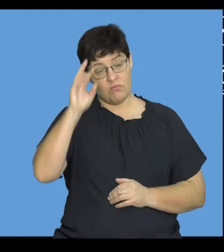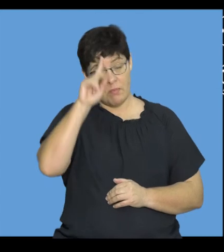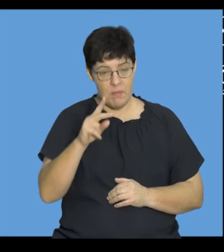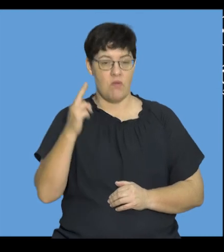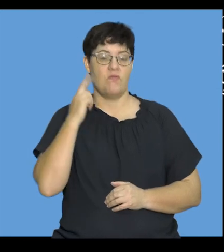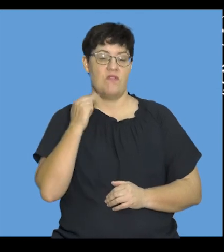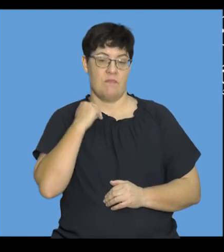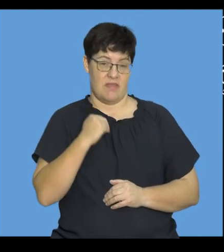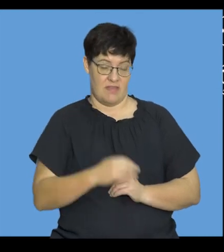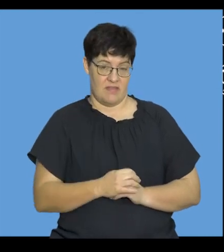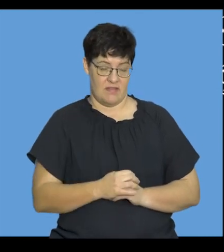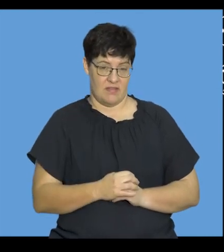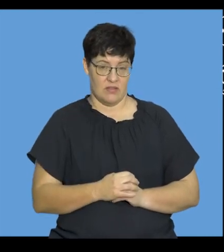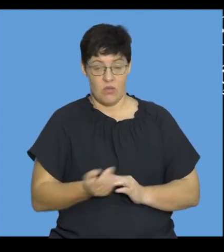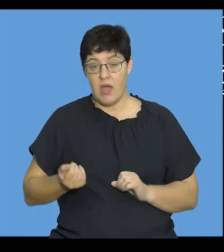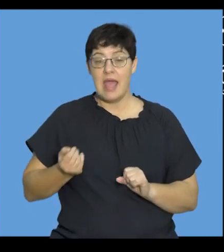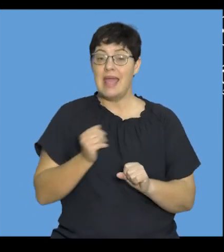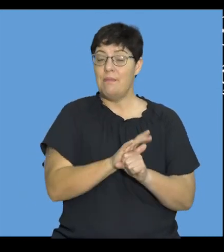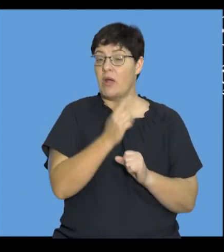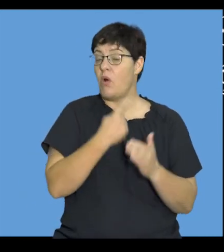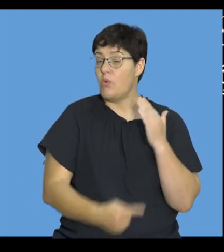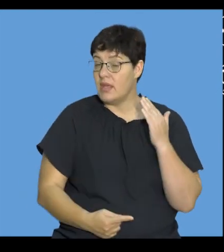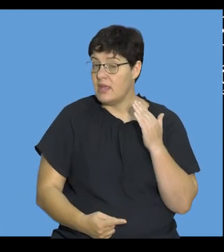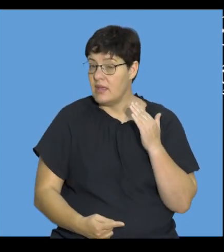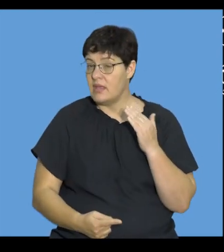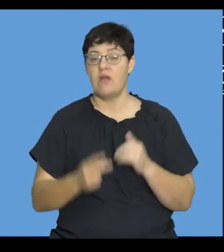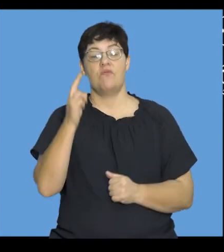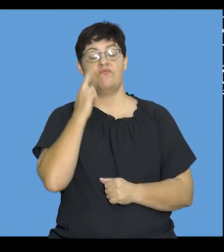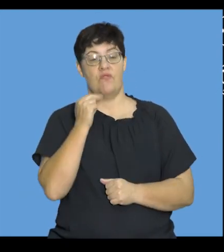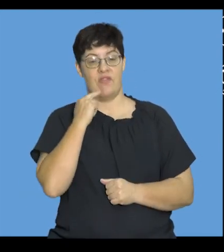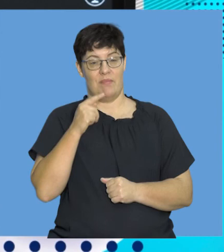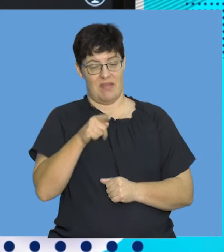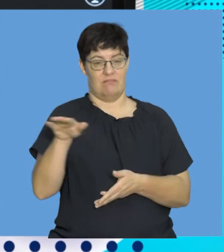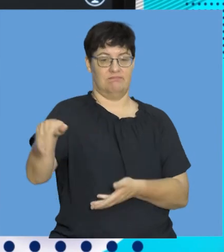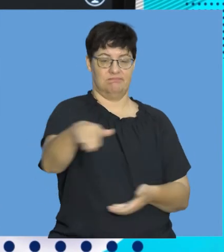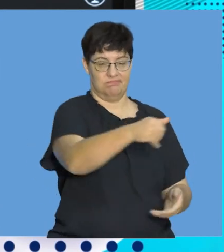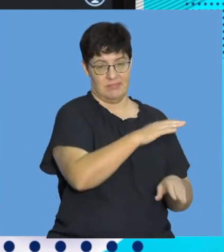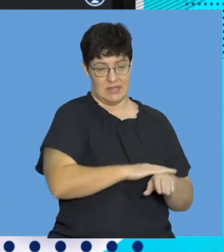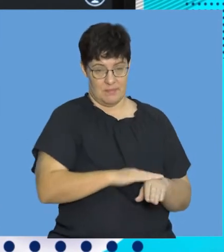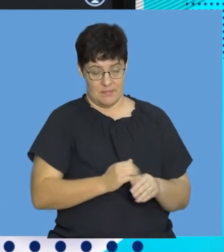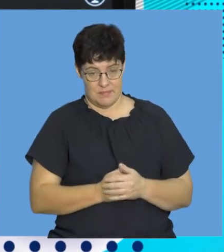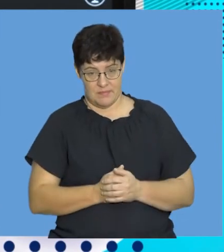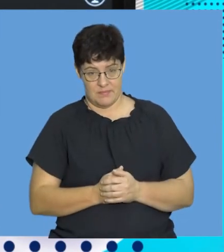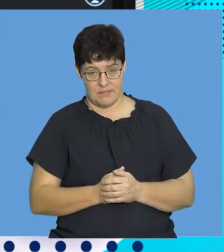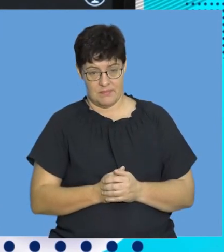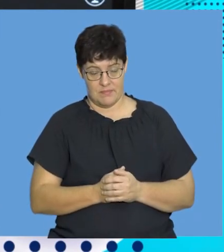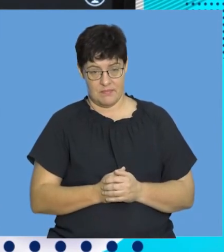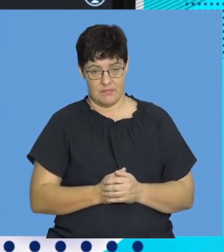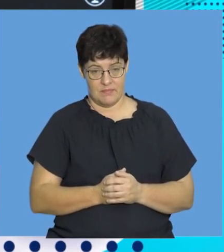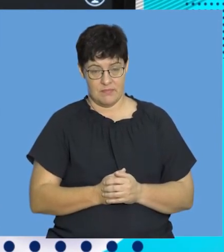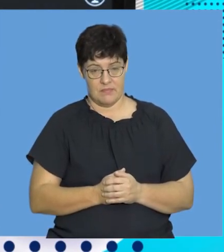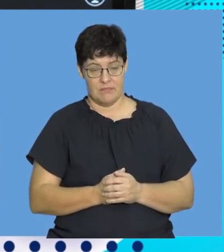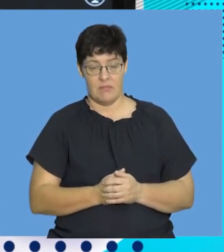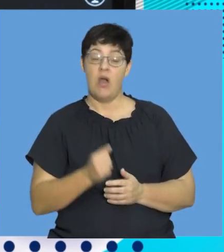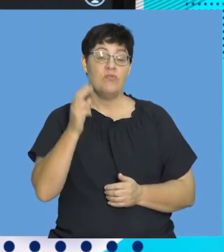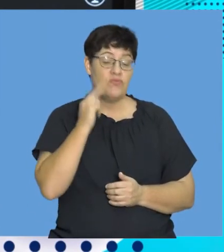it's only impacting on the November collection period. Obviously, November will